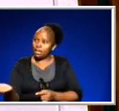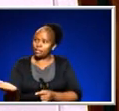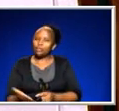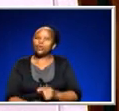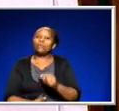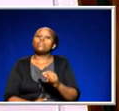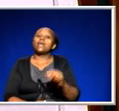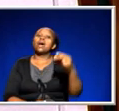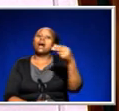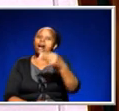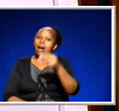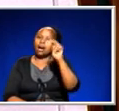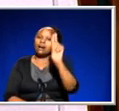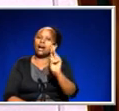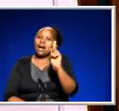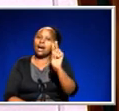100s. Very good.